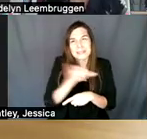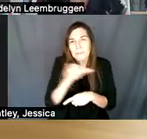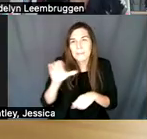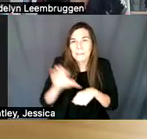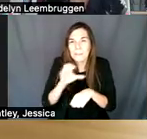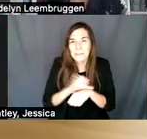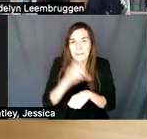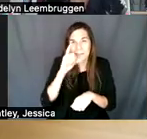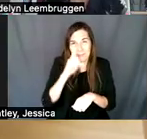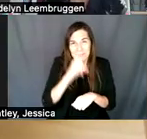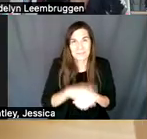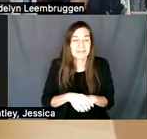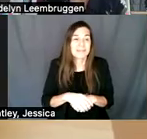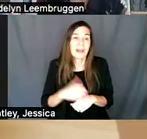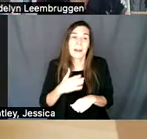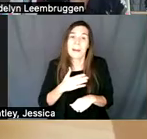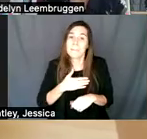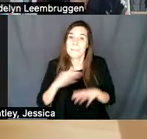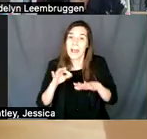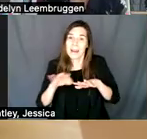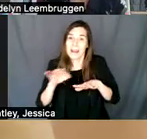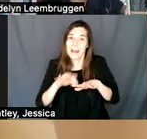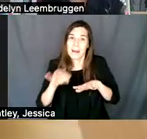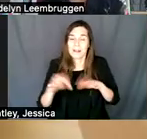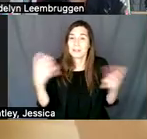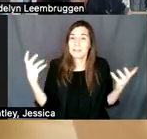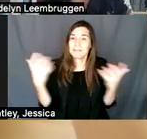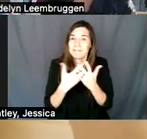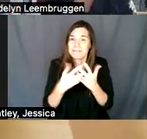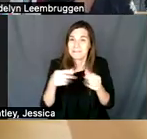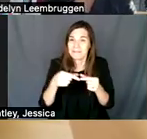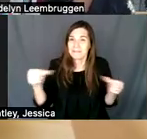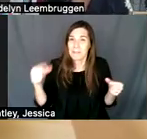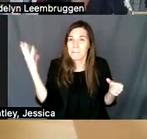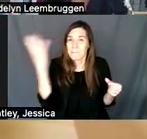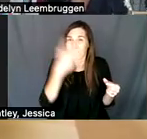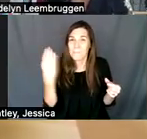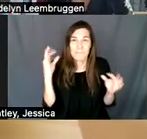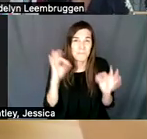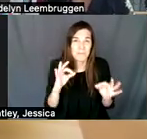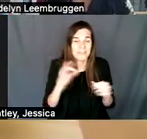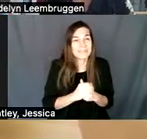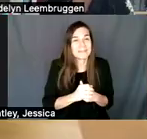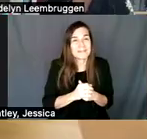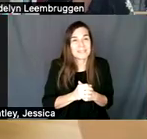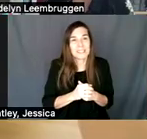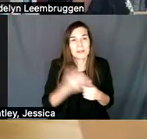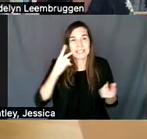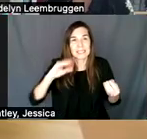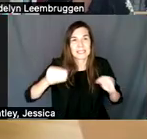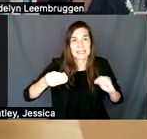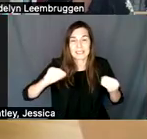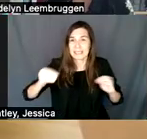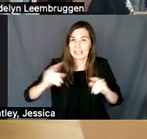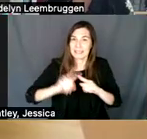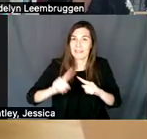way, doesn't my nail polish just perfectly match the ribbon? All sorts of beautiful patterns are created by the simple twist of this ribbon,